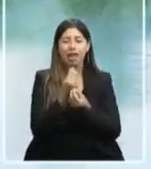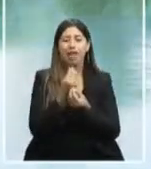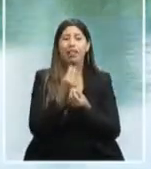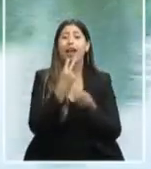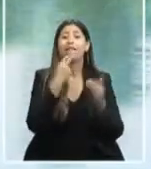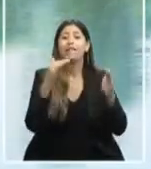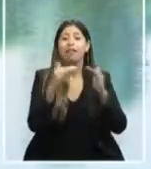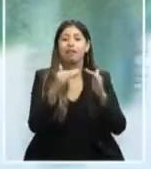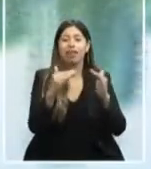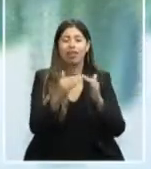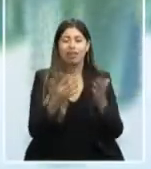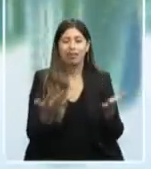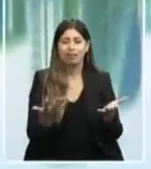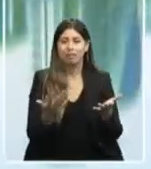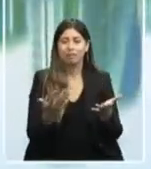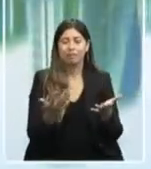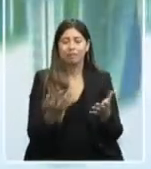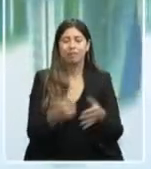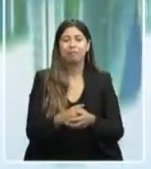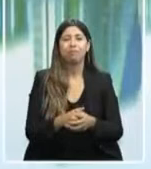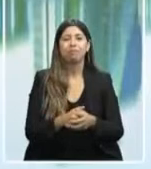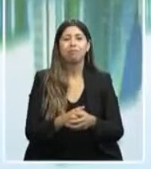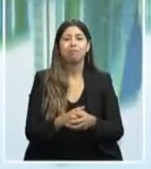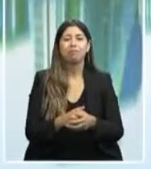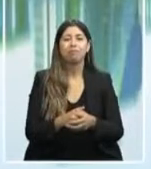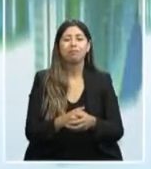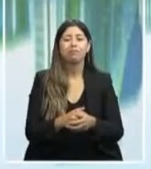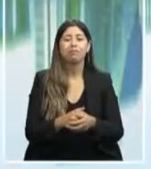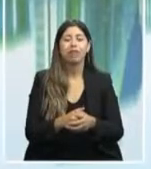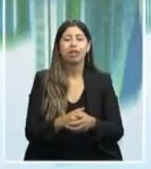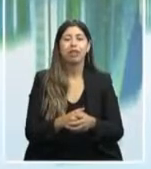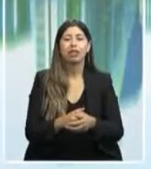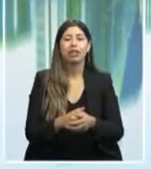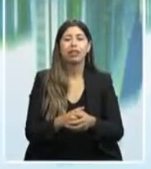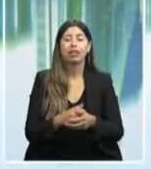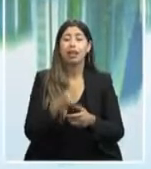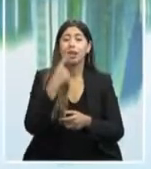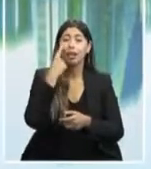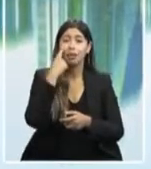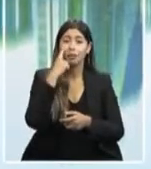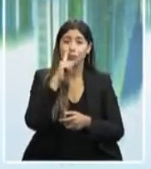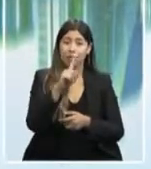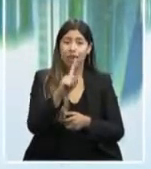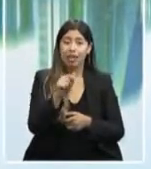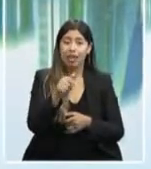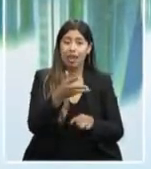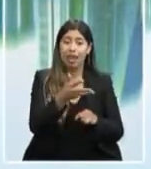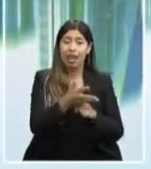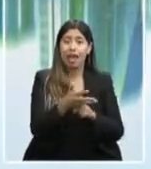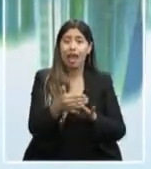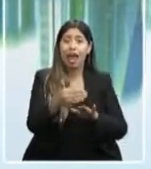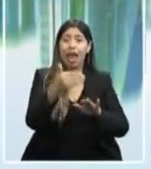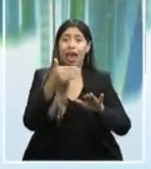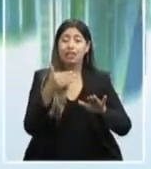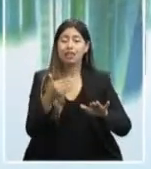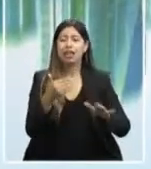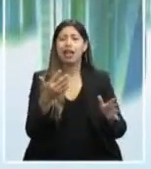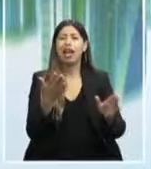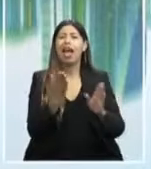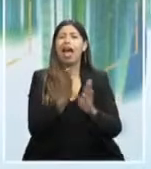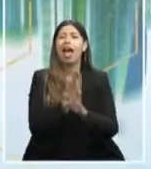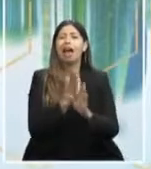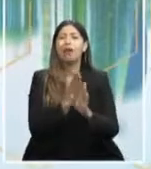But hidden behind it is, of course, the biosphere, Mother Nature, which is supplying us with all sorts